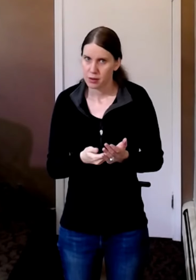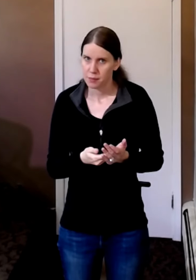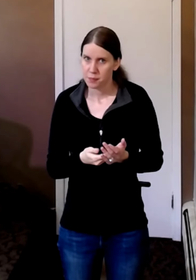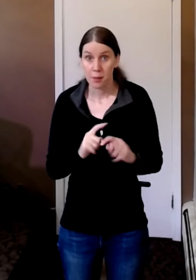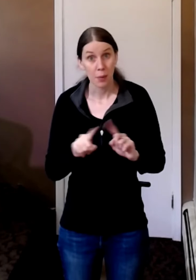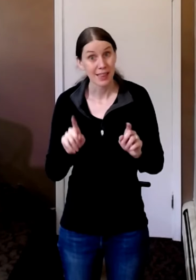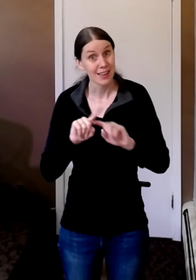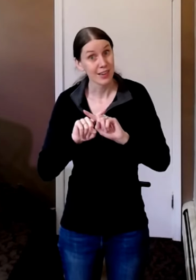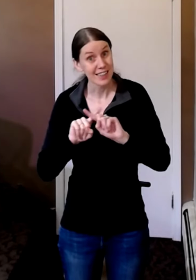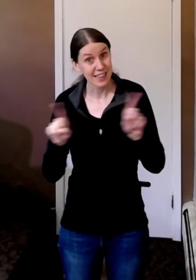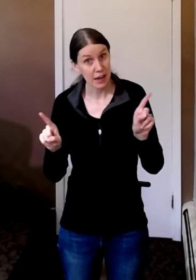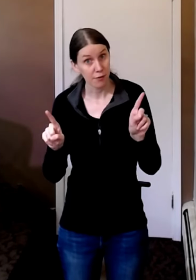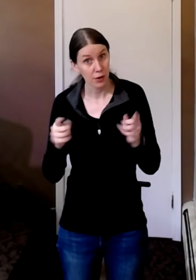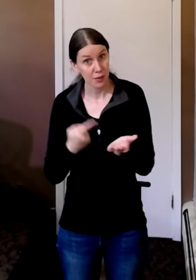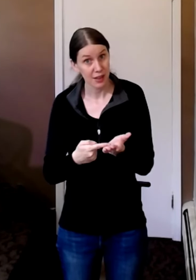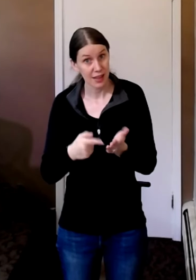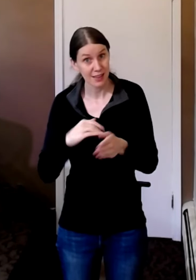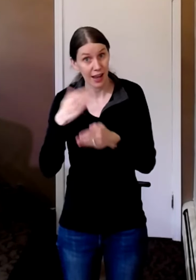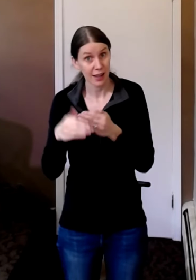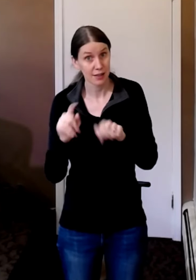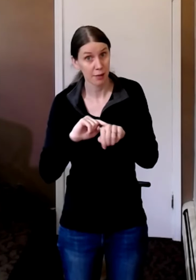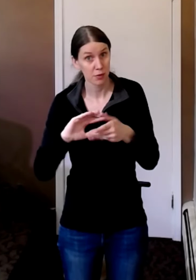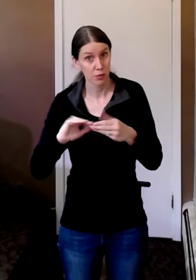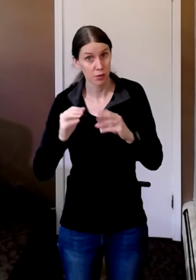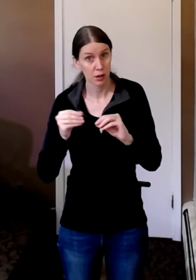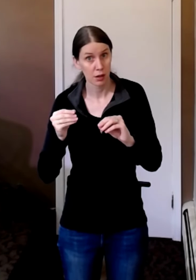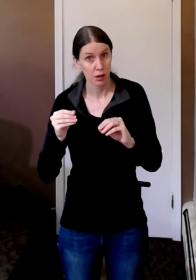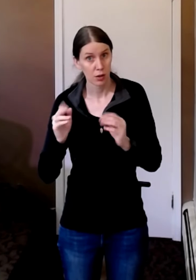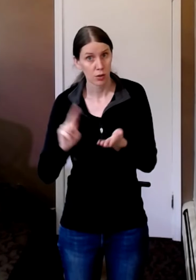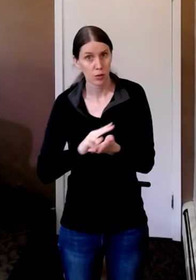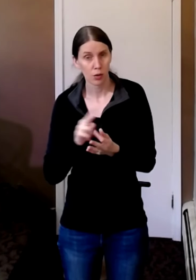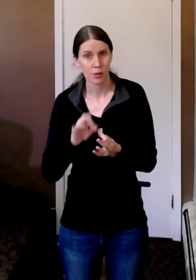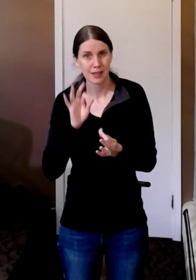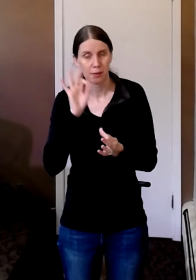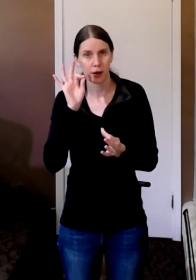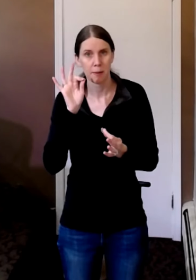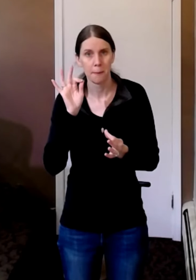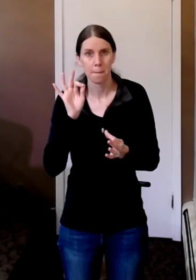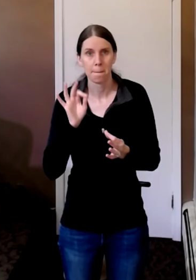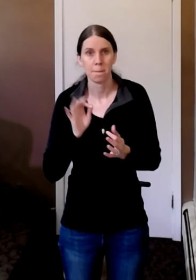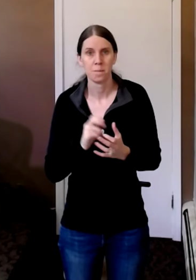What is different here is with the Holy Spirit